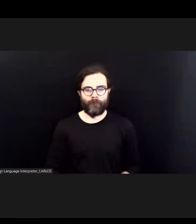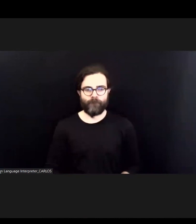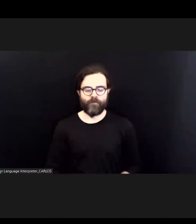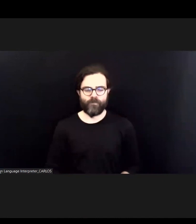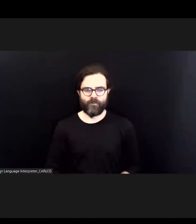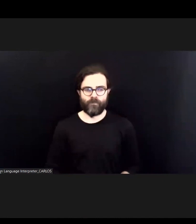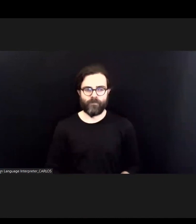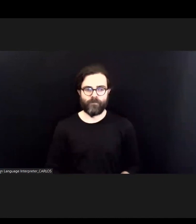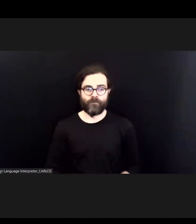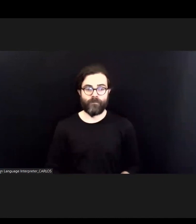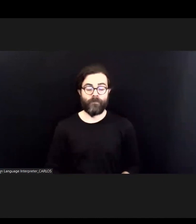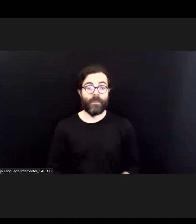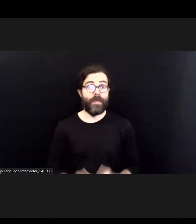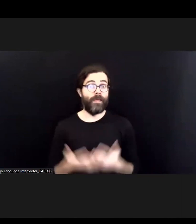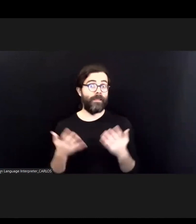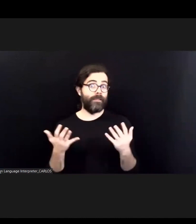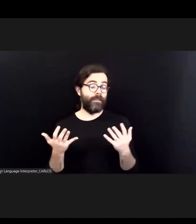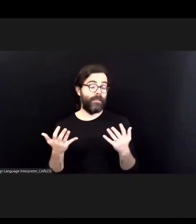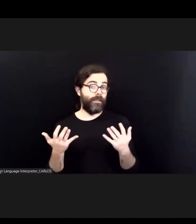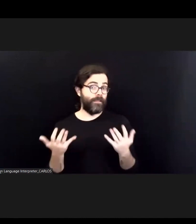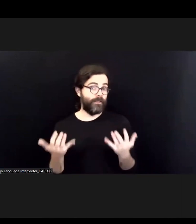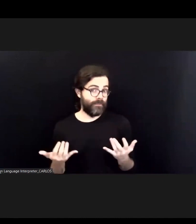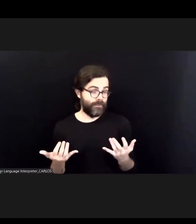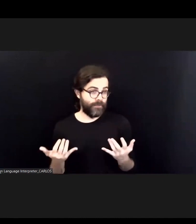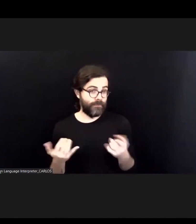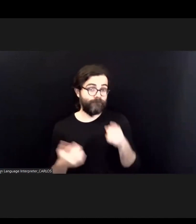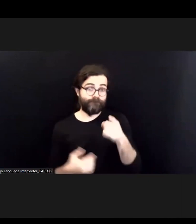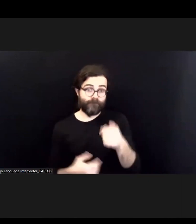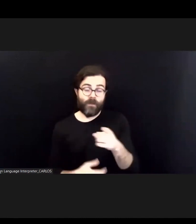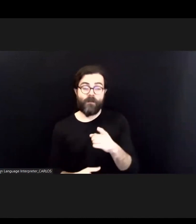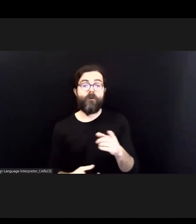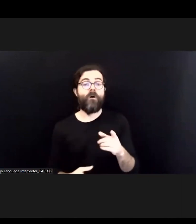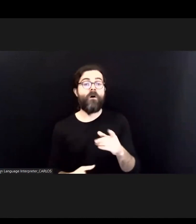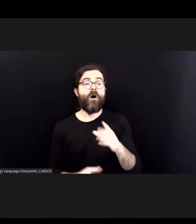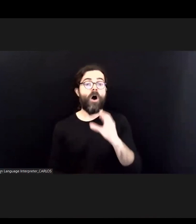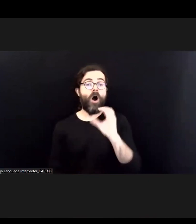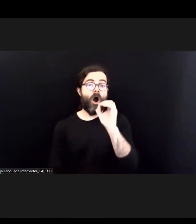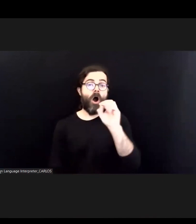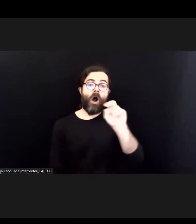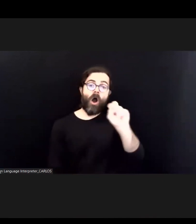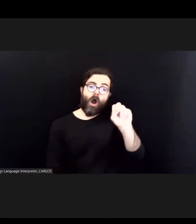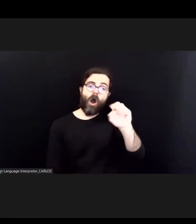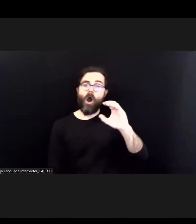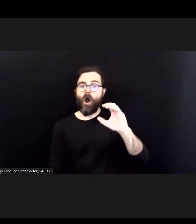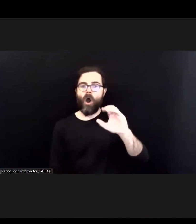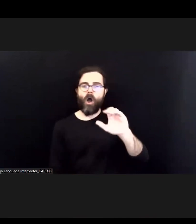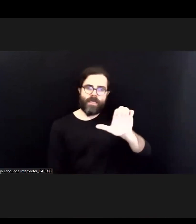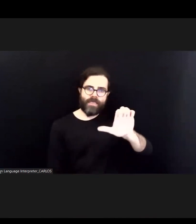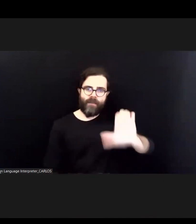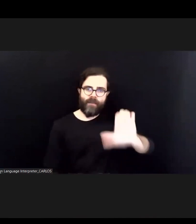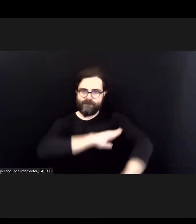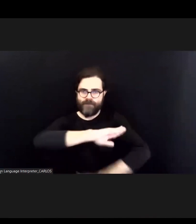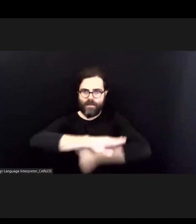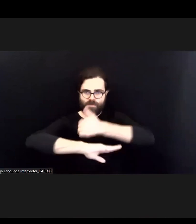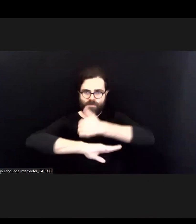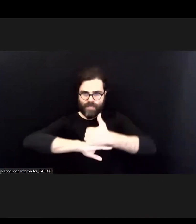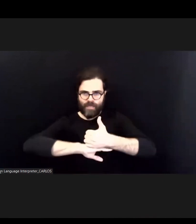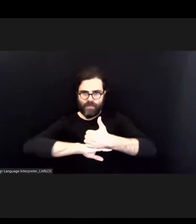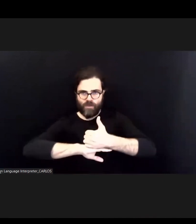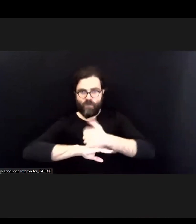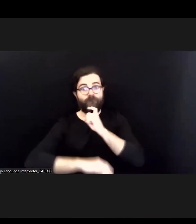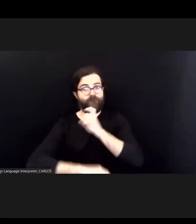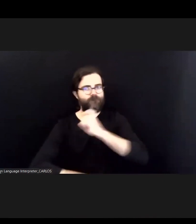it. So I will thank you, Susanna. Thank you to all speakers. I will move to the wrap up section in the last 4